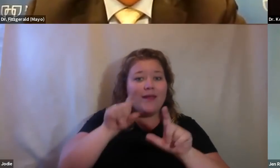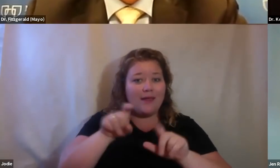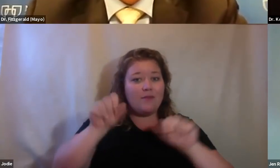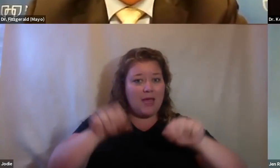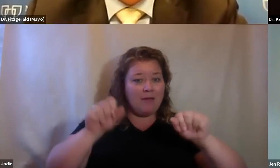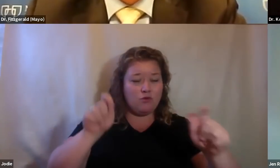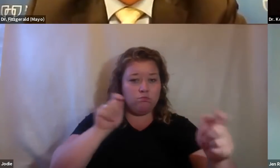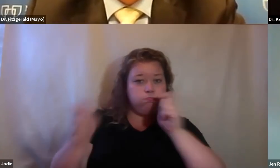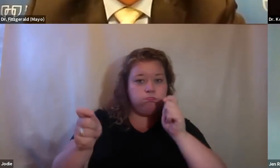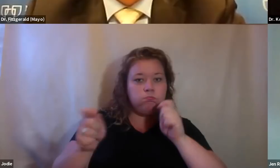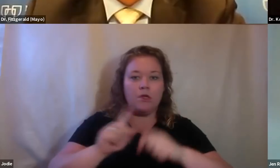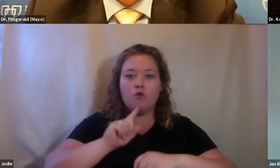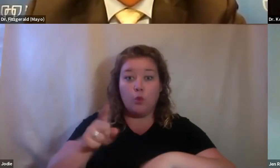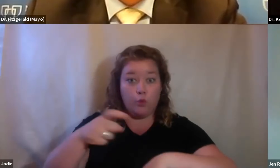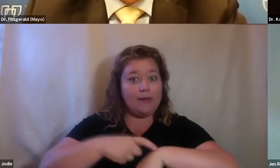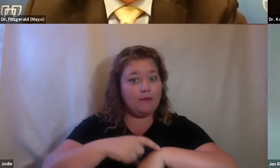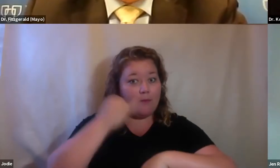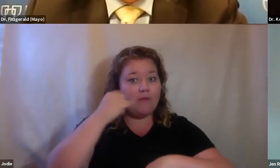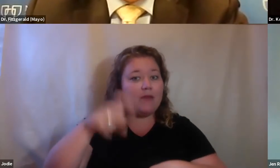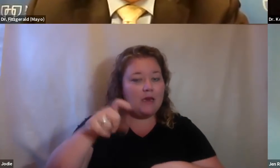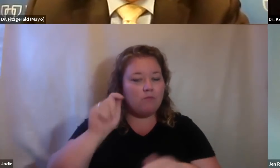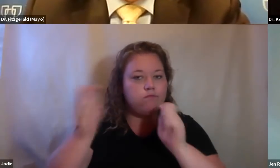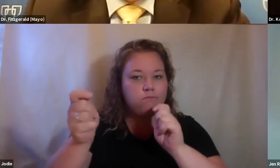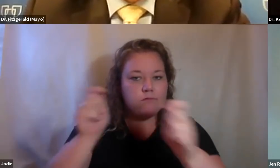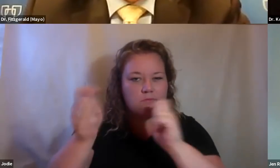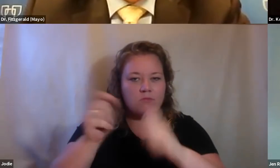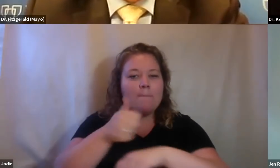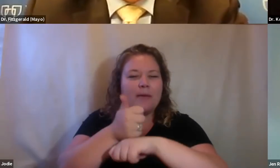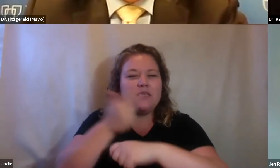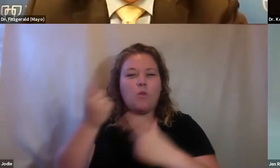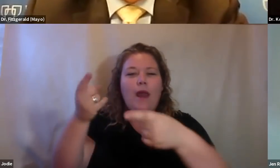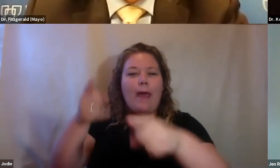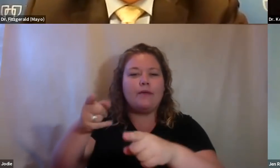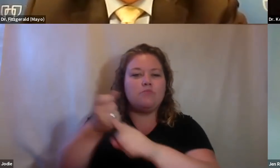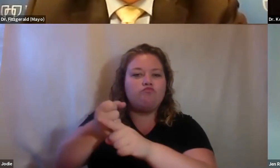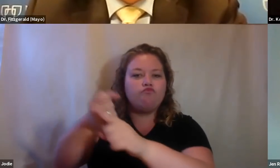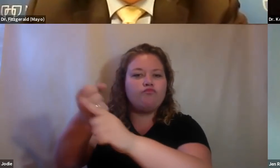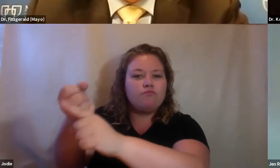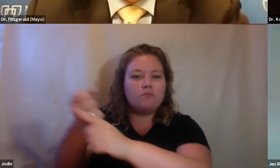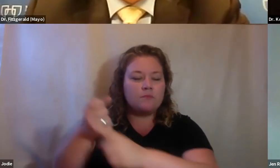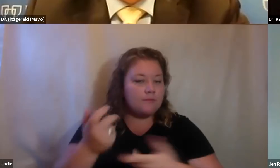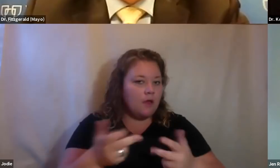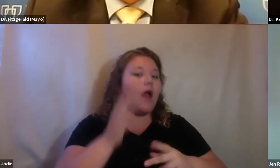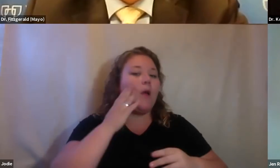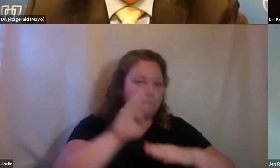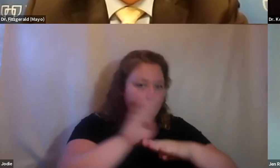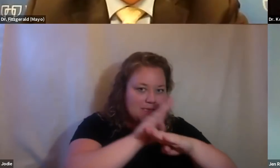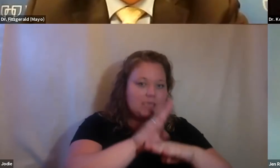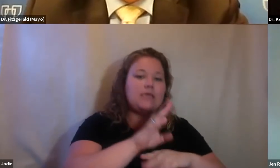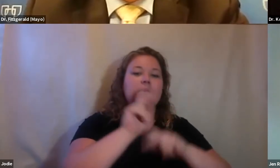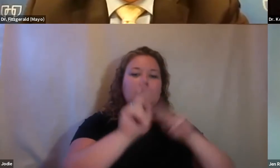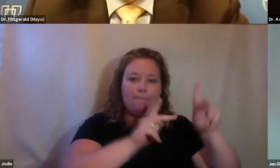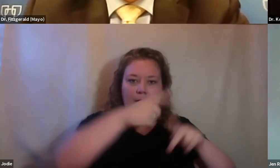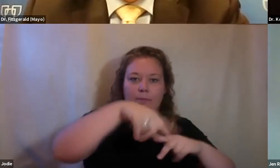time is really going to help things going forward. So again, I think businesses and people in the community and